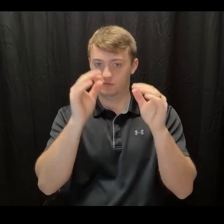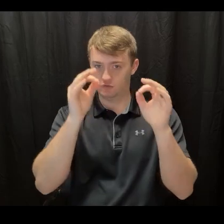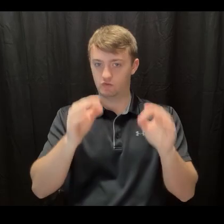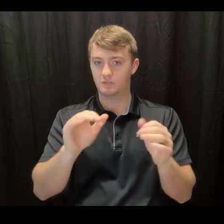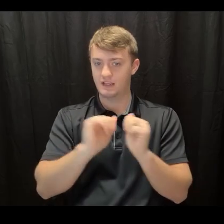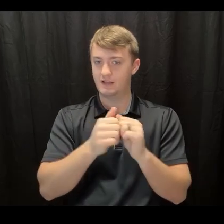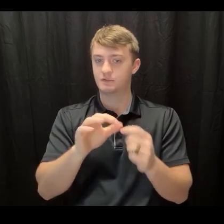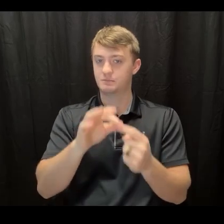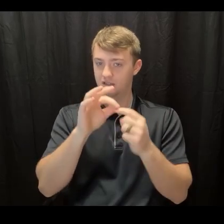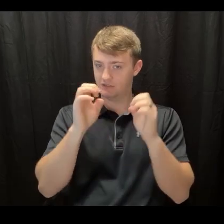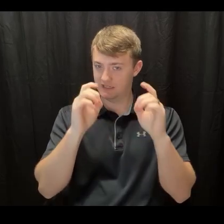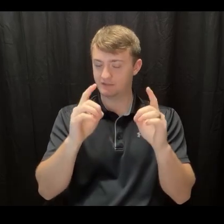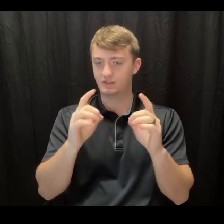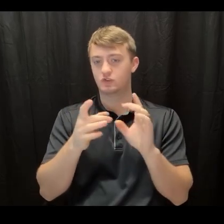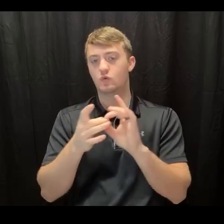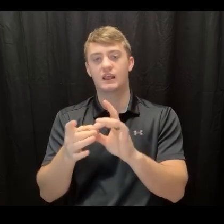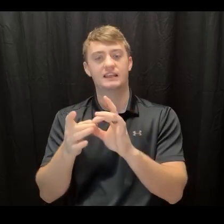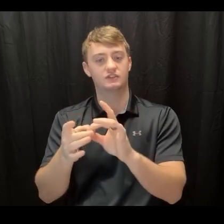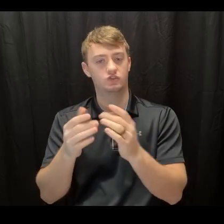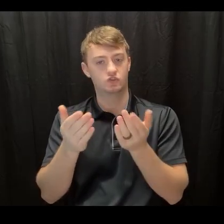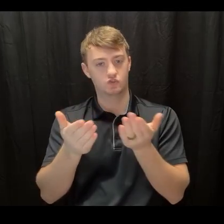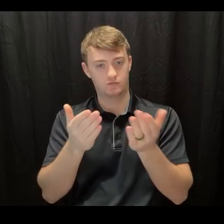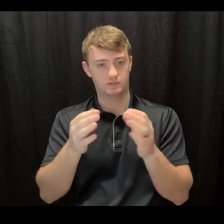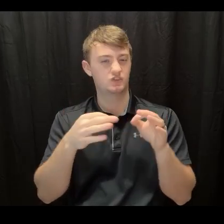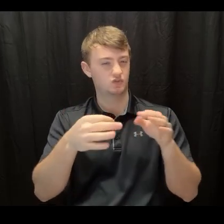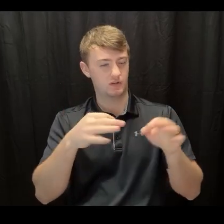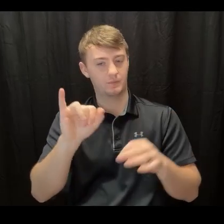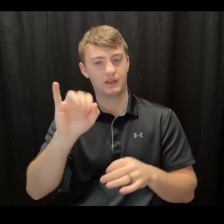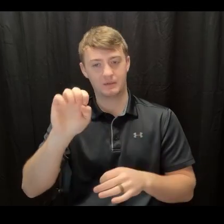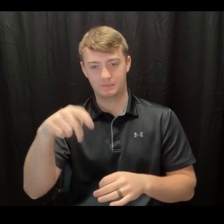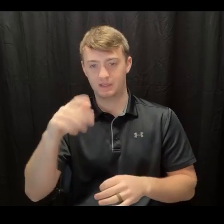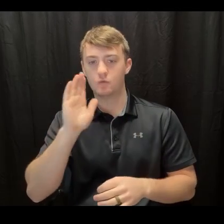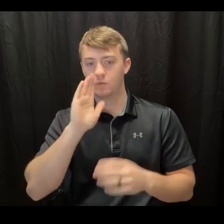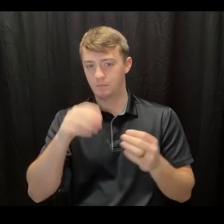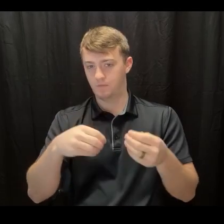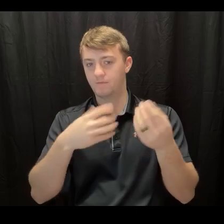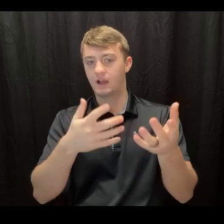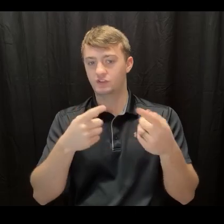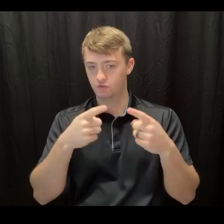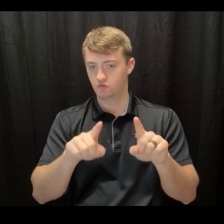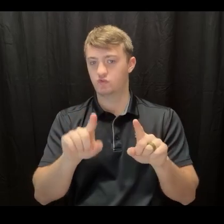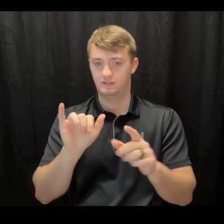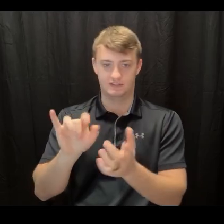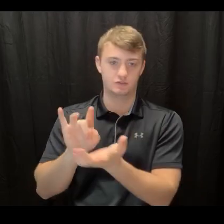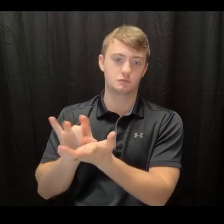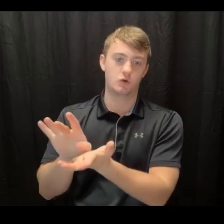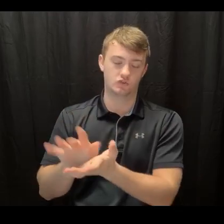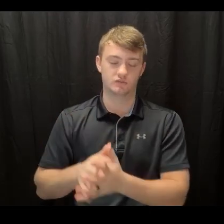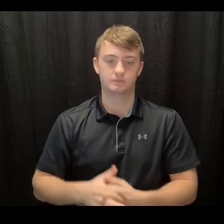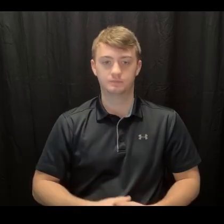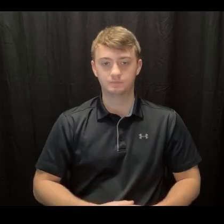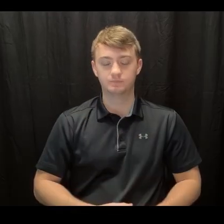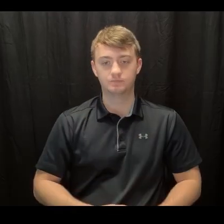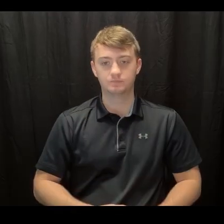to determine how special education and related services described in the IEP will be provided during the